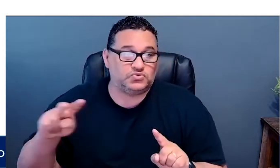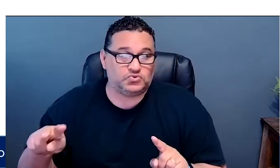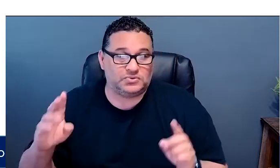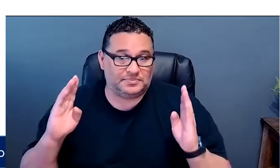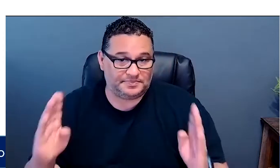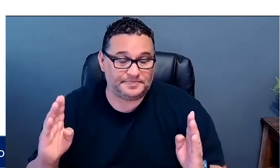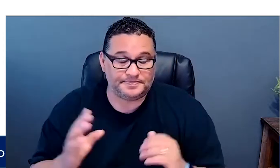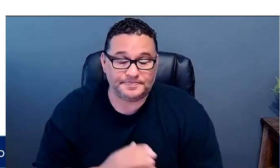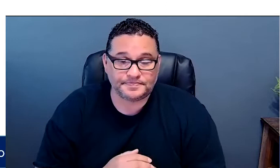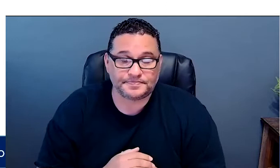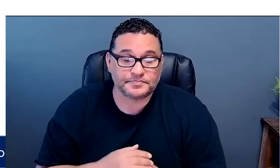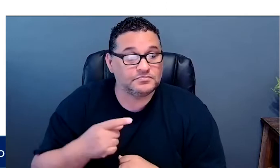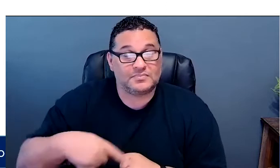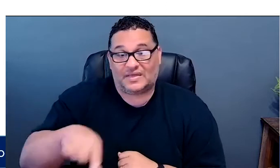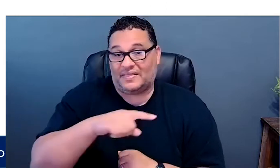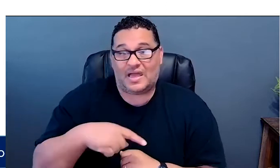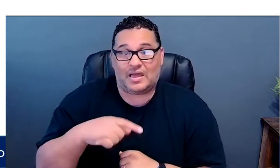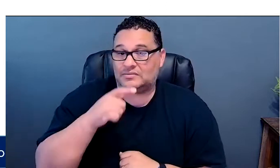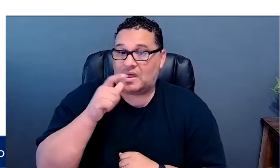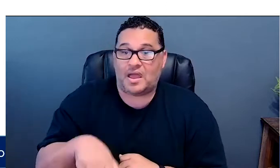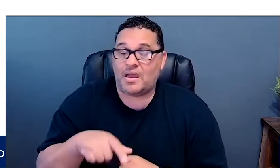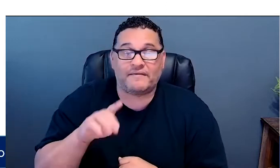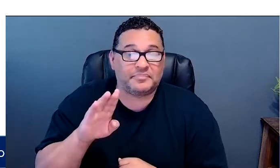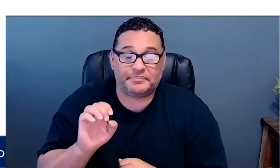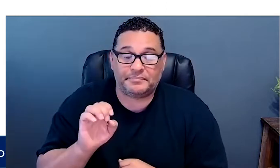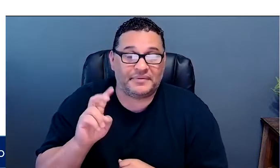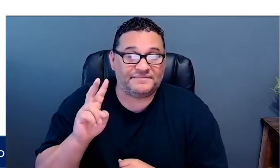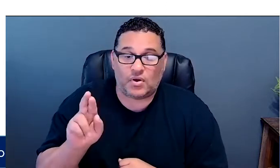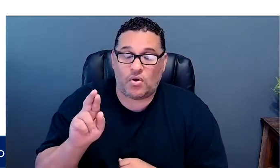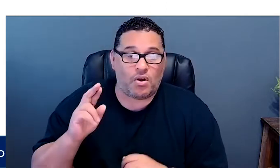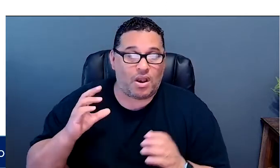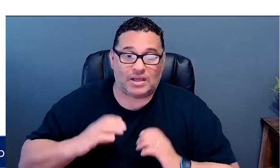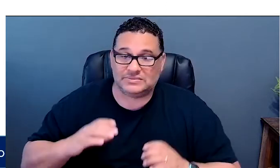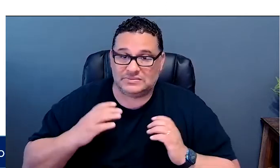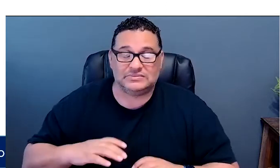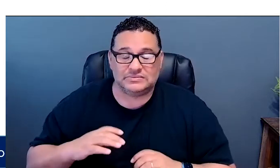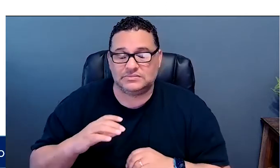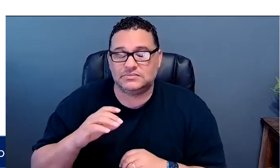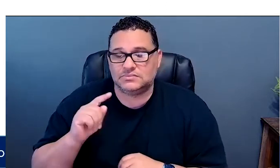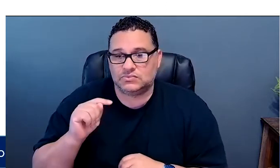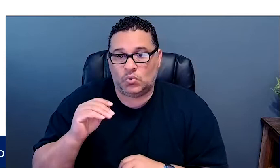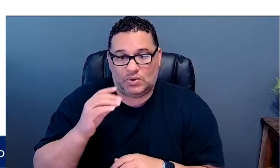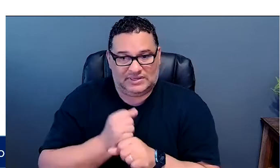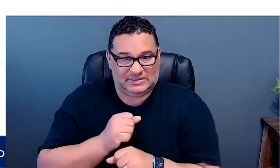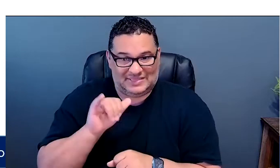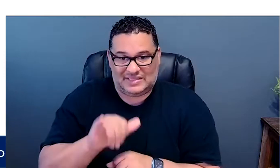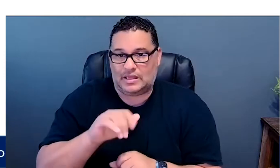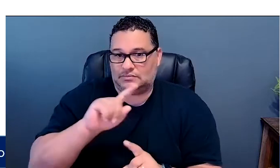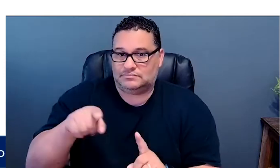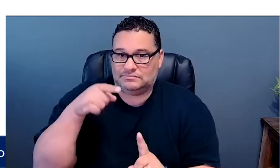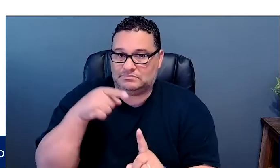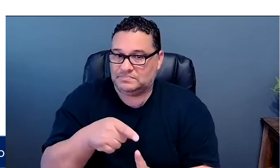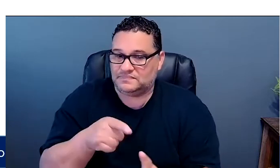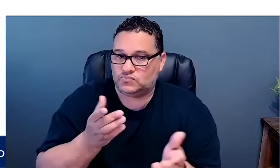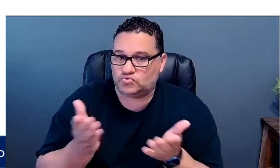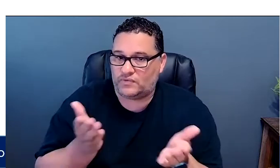do not have to be VR clients to get this specific service.